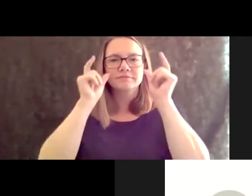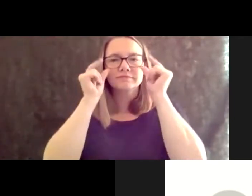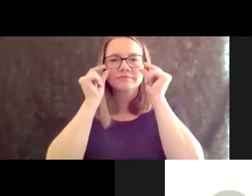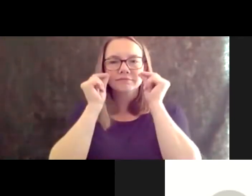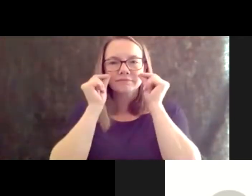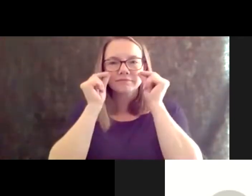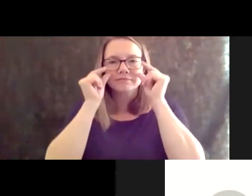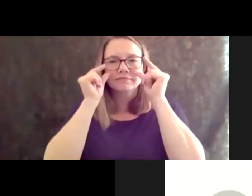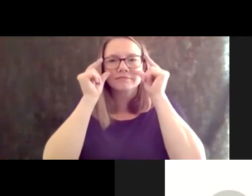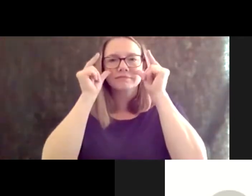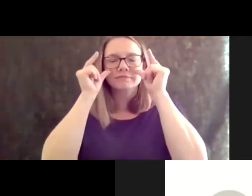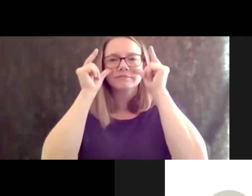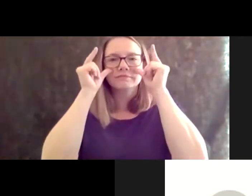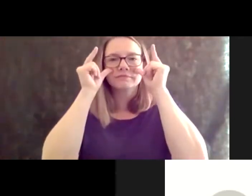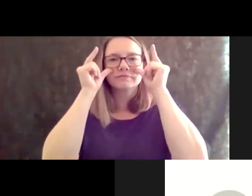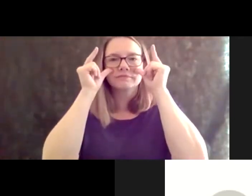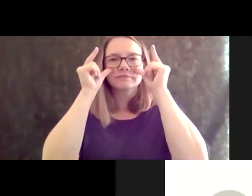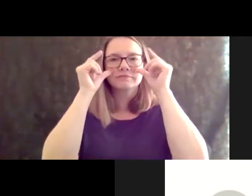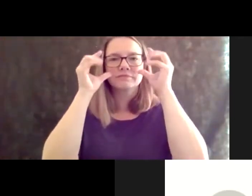closed, open them.